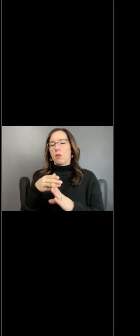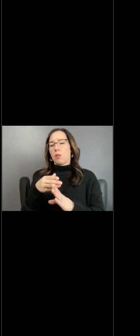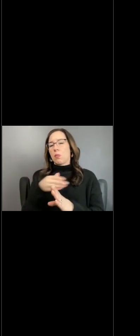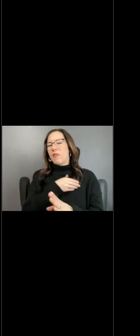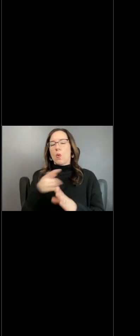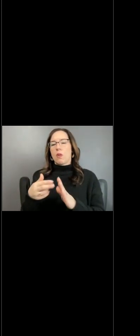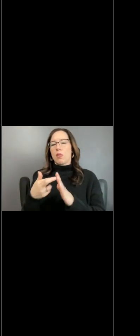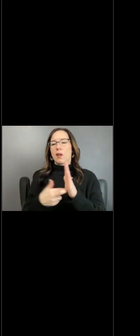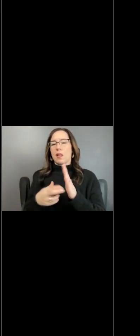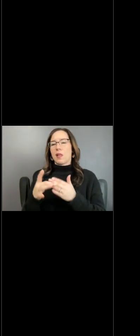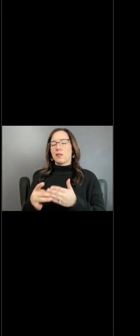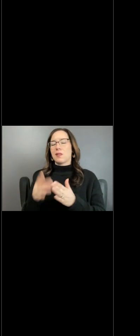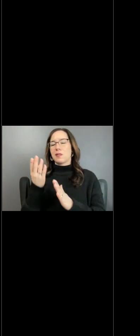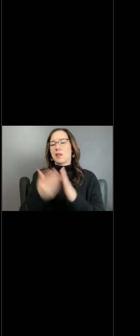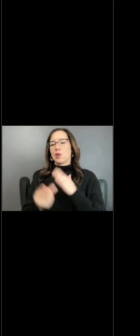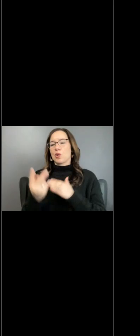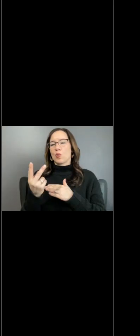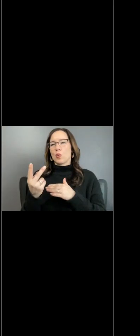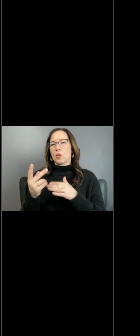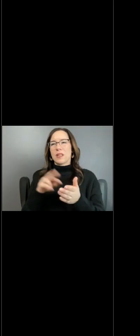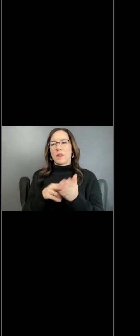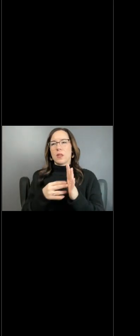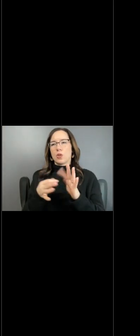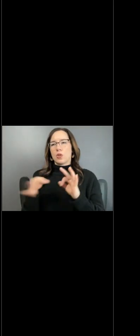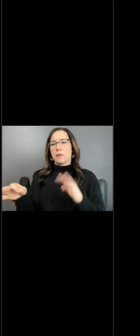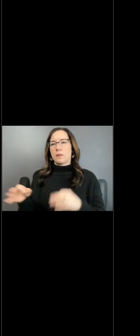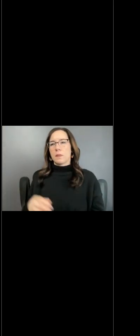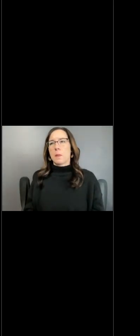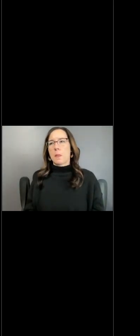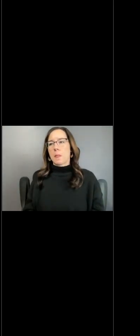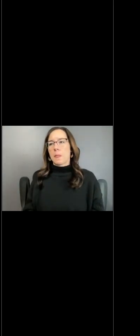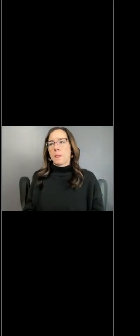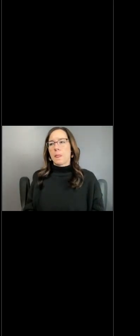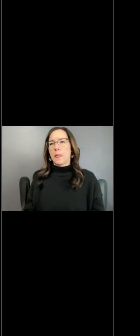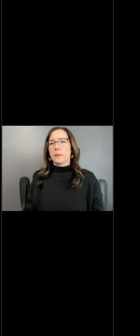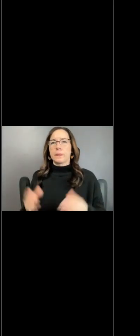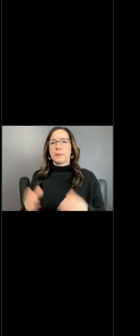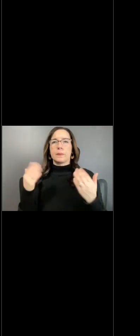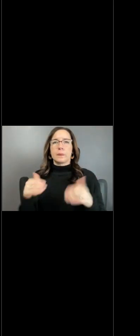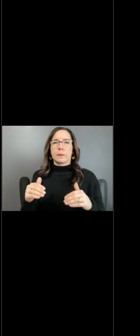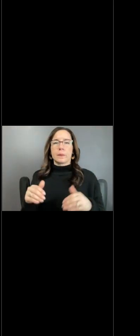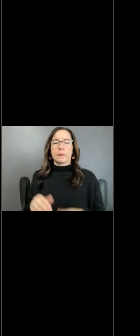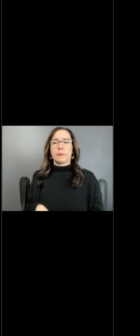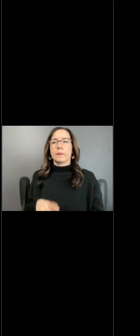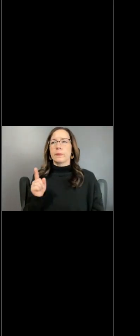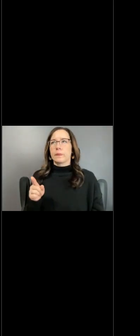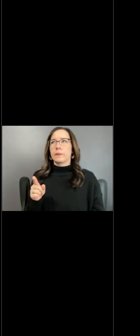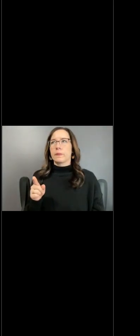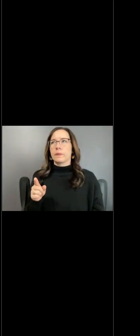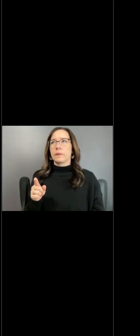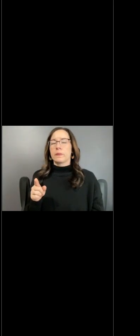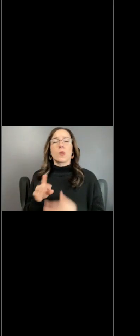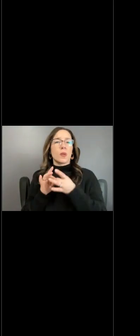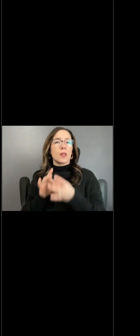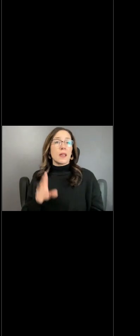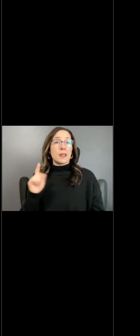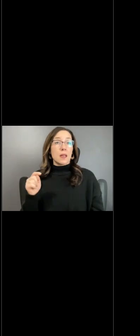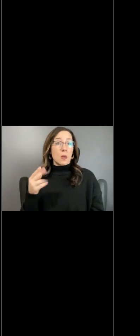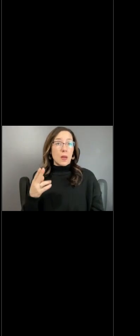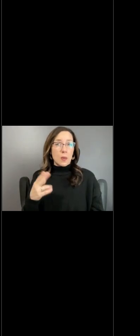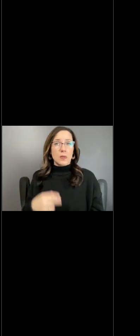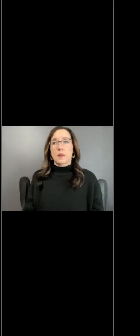under section 2, definitions. The next question also deals with townhouses in a